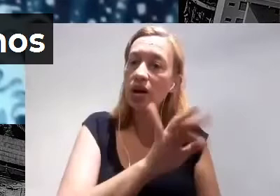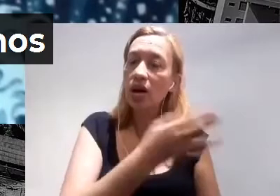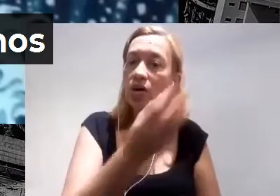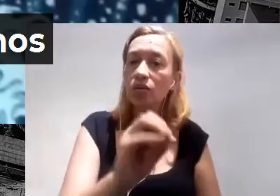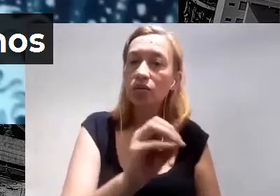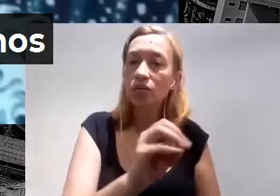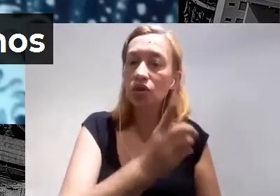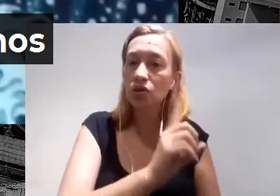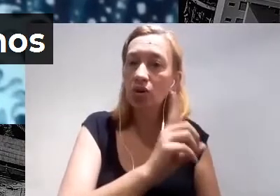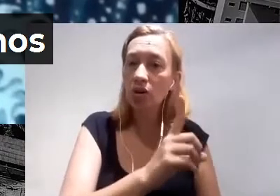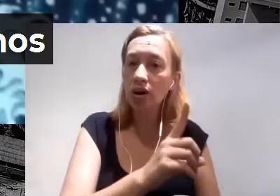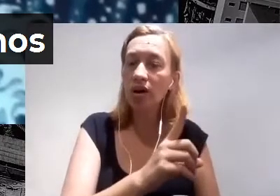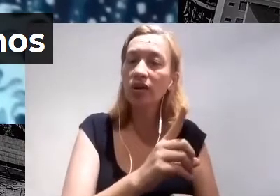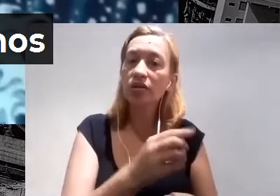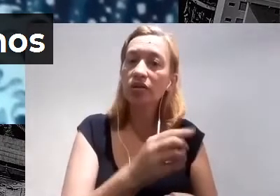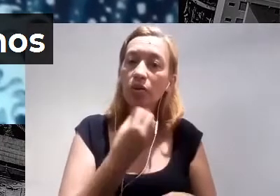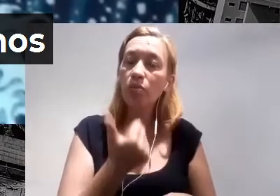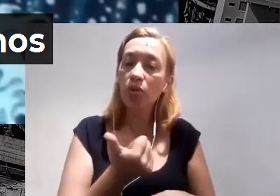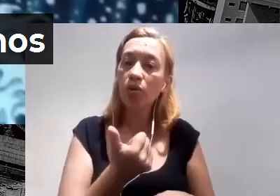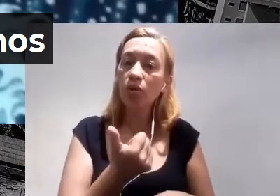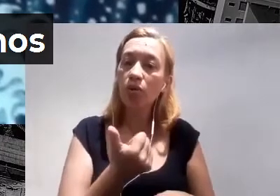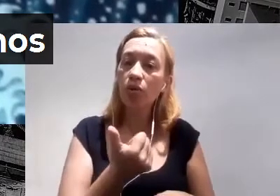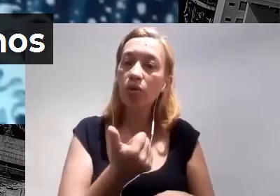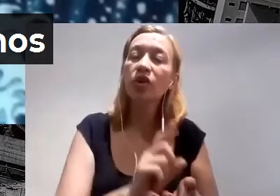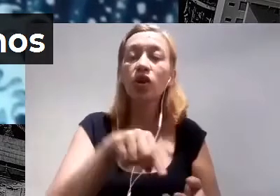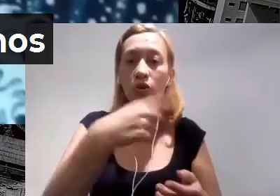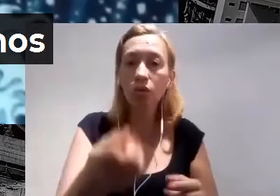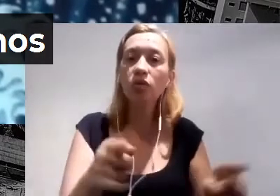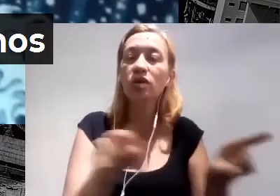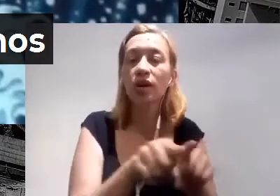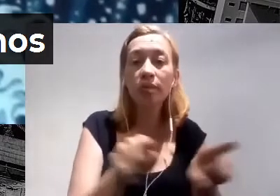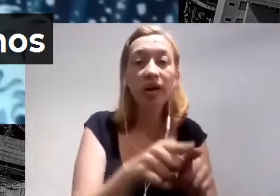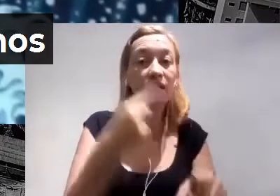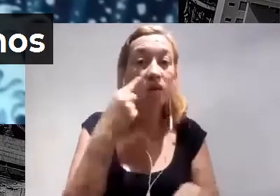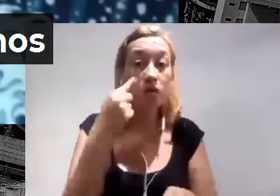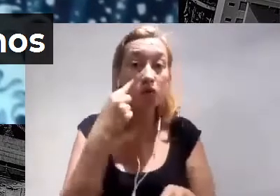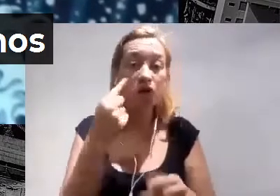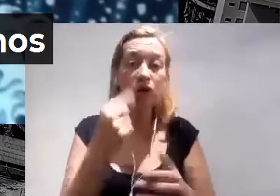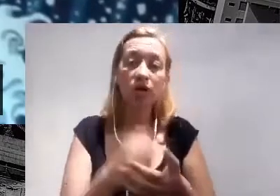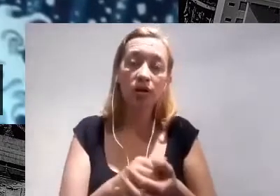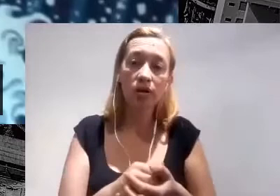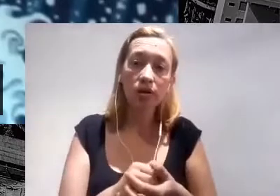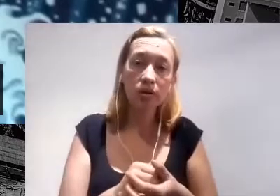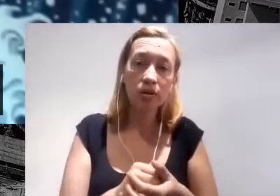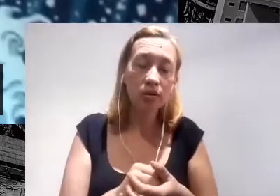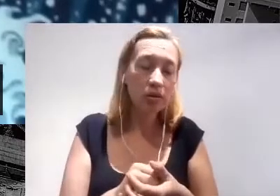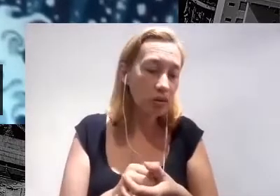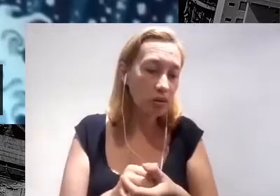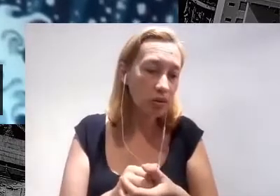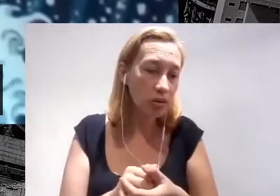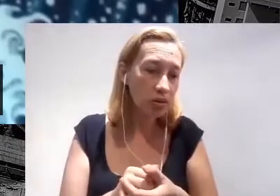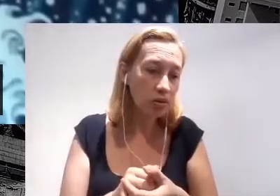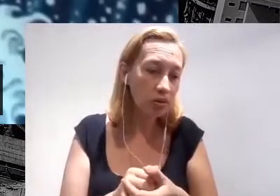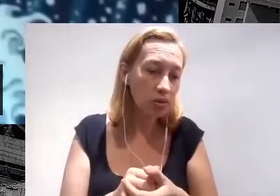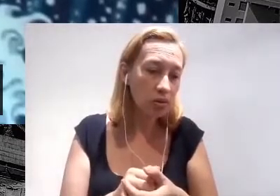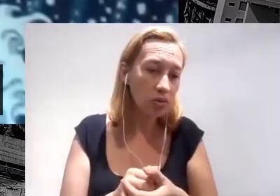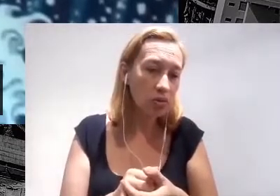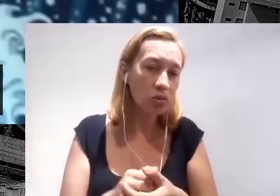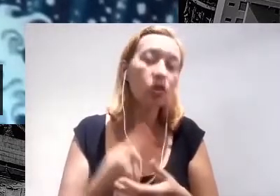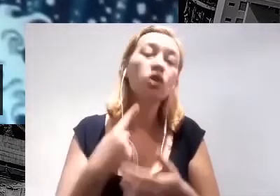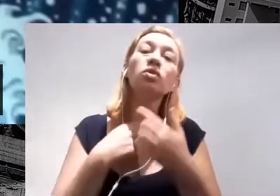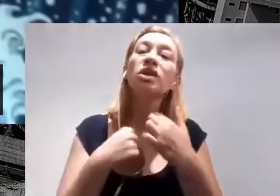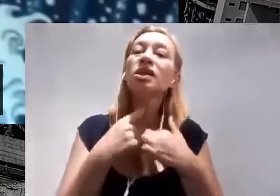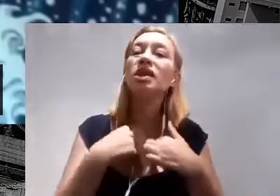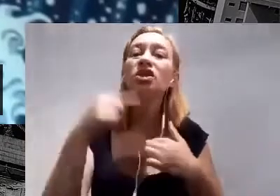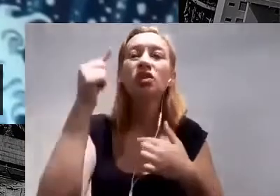The other thing that we need to get around is the willingness to think more comprehensively and over longer